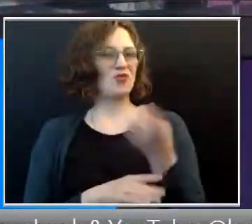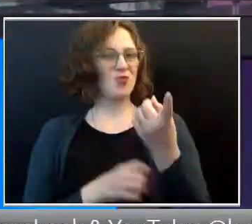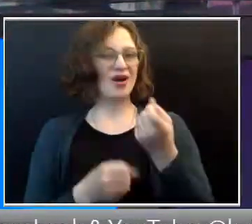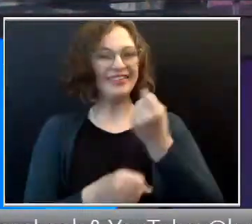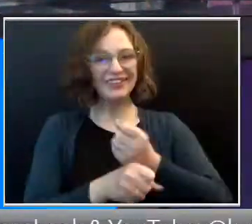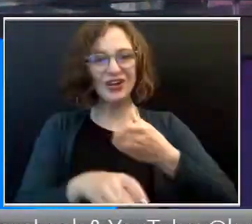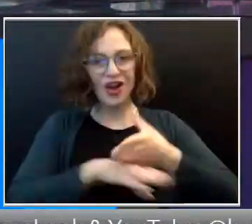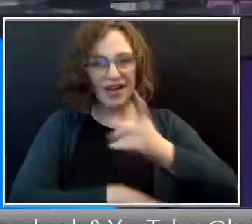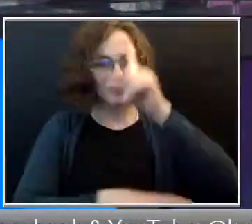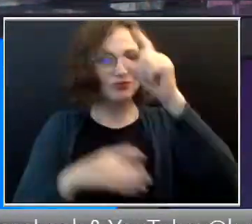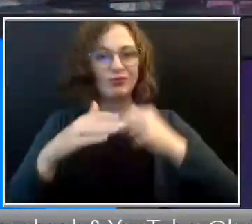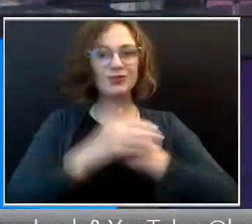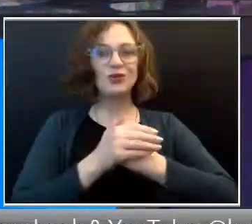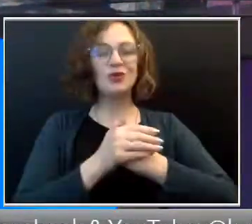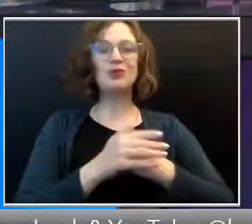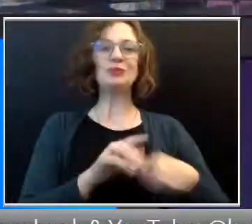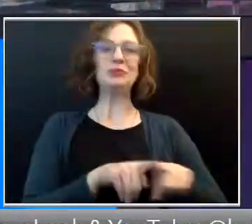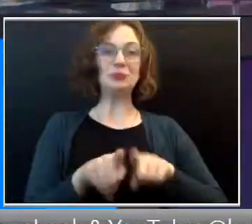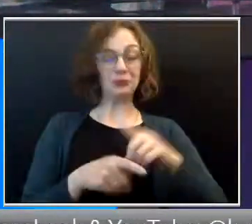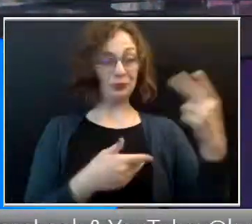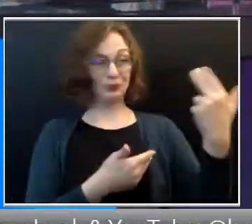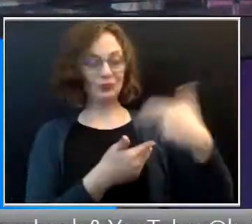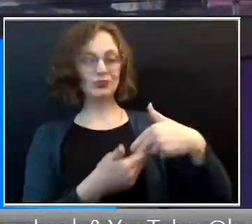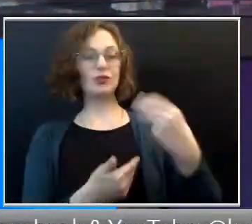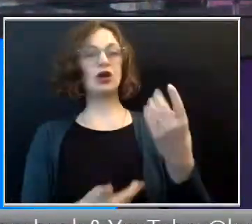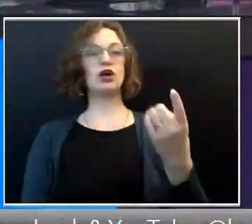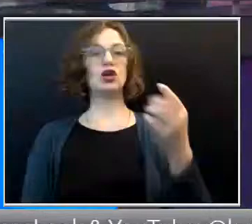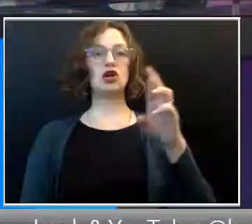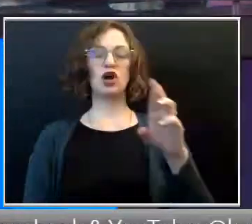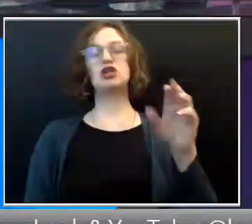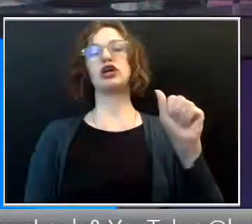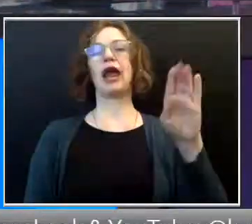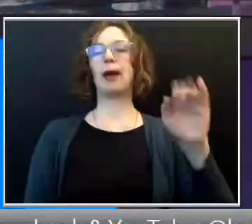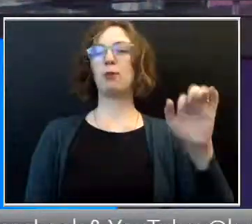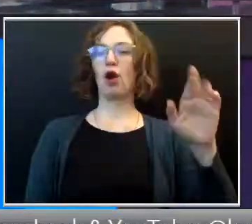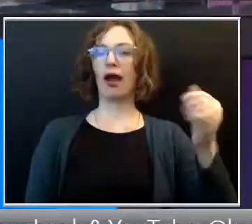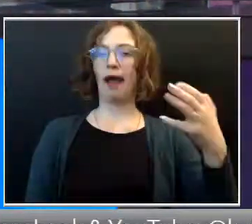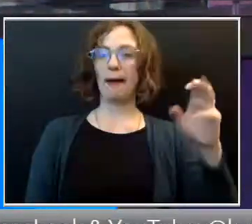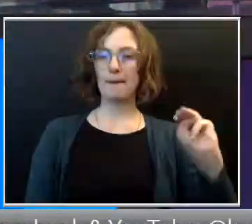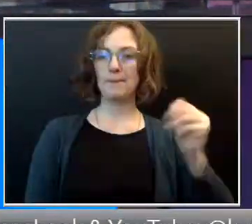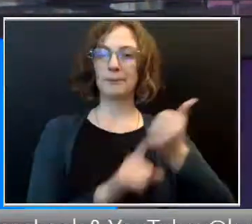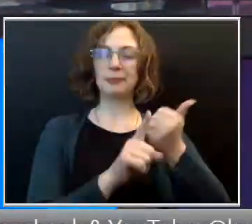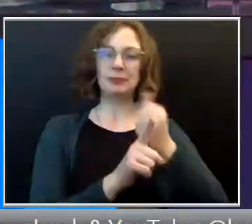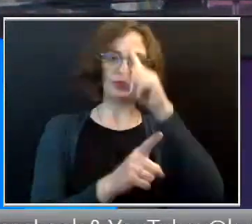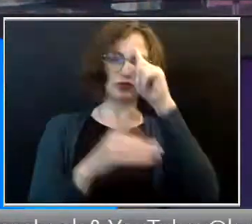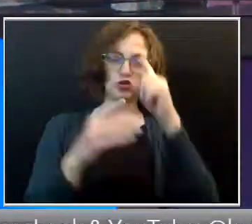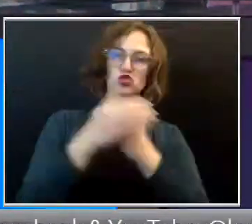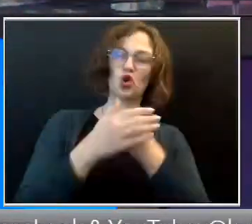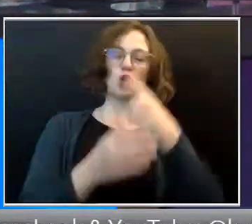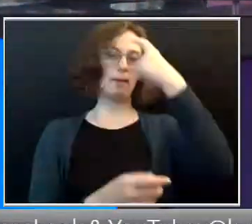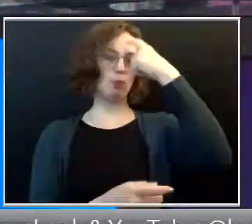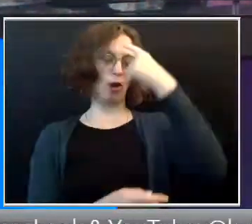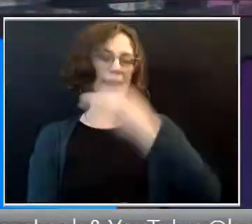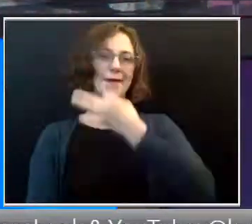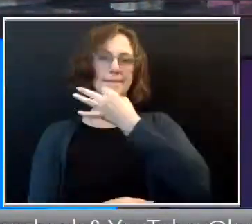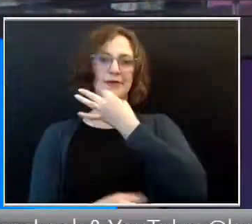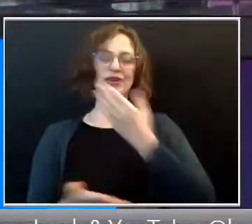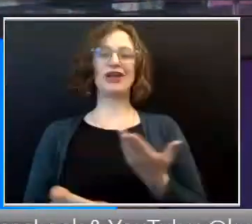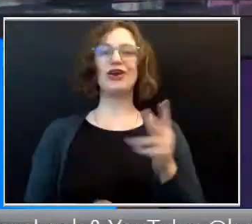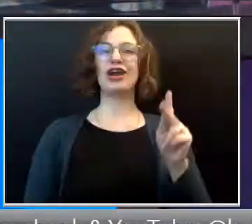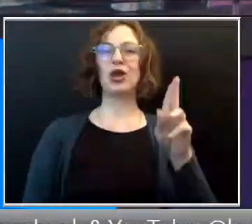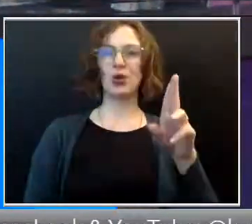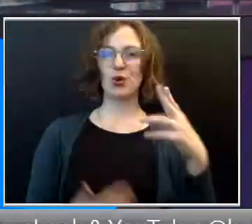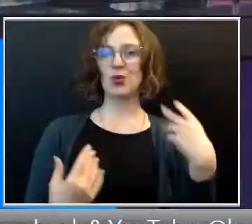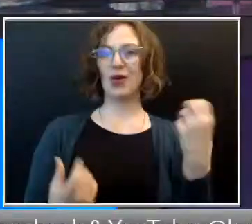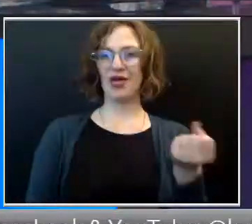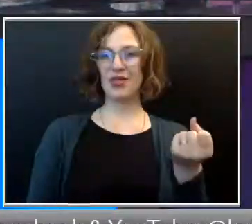joined by Dr. Michael Abraham. Dr. Abraham is a stroke and brain expert here at the University of Kansas Health System, and he's also a